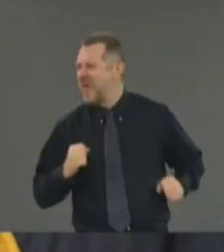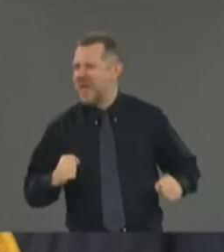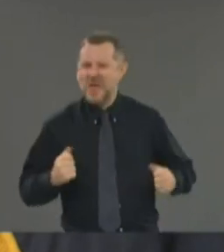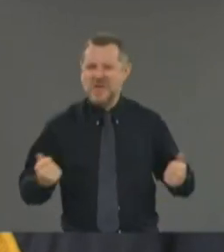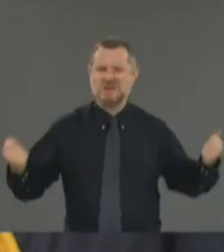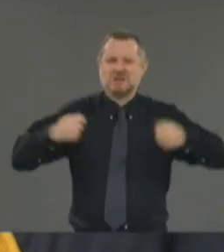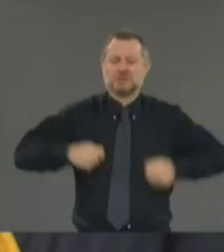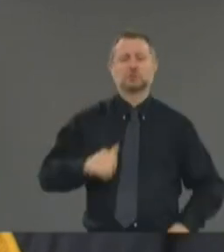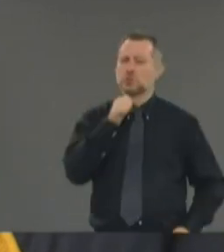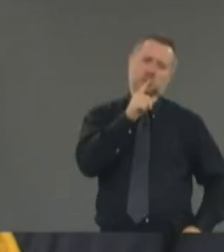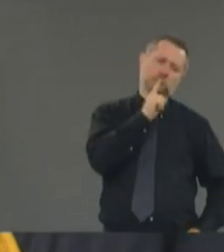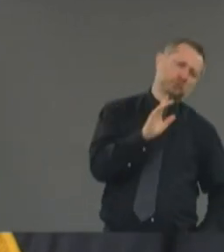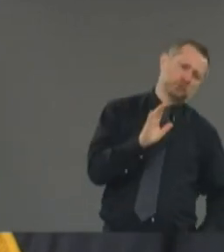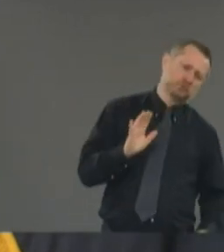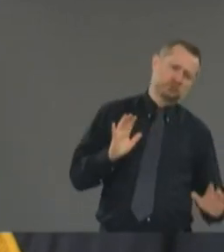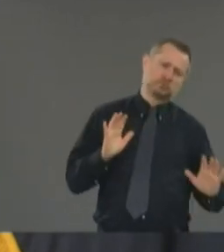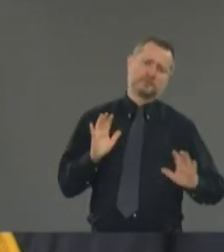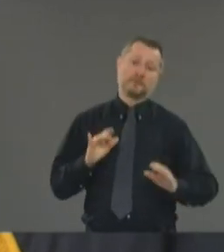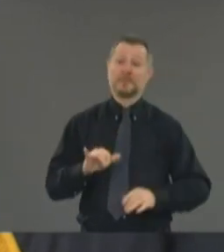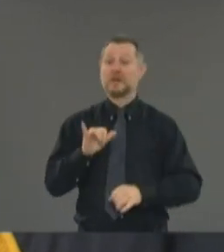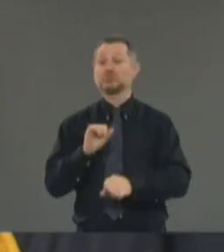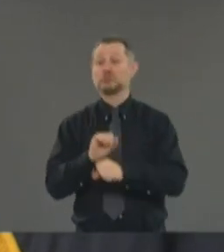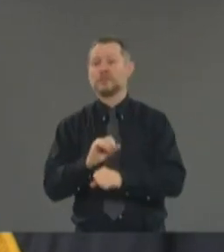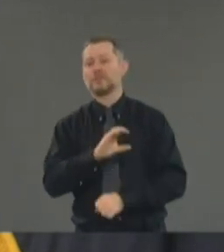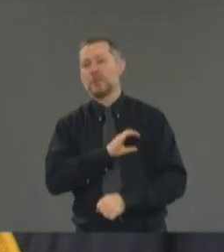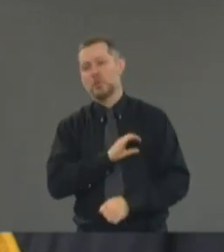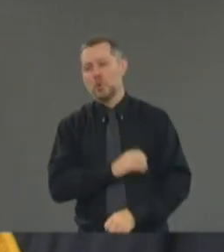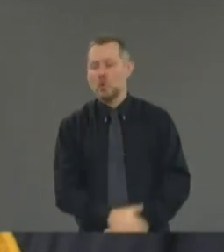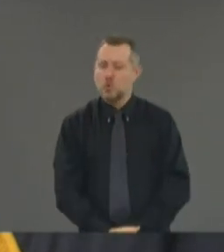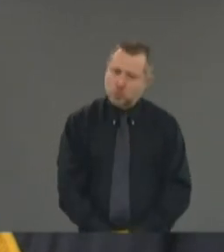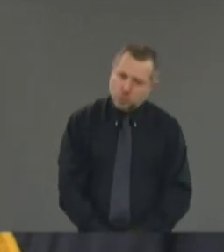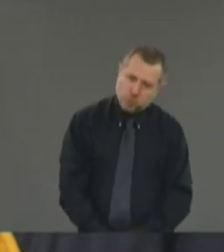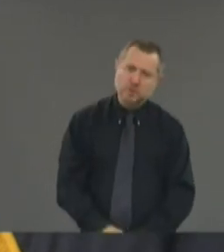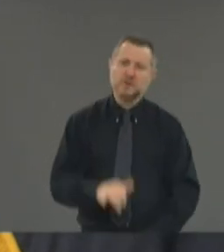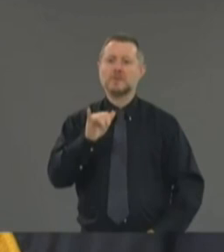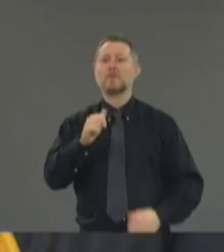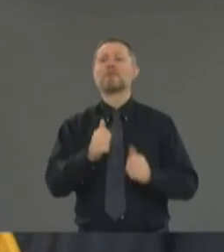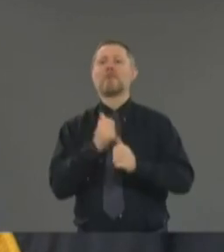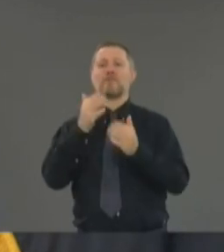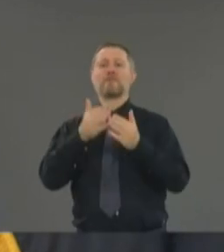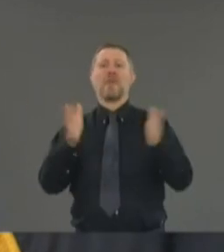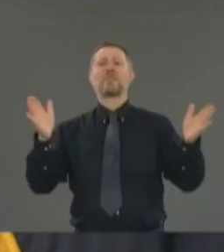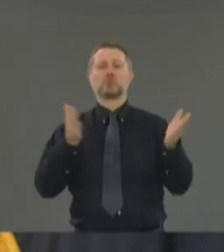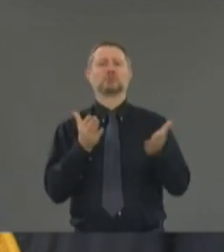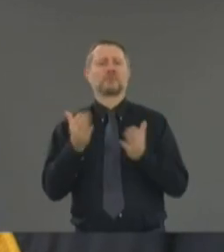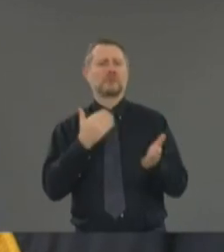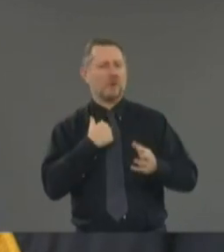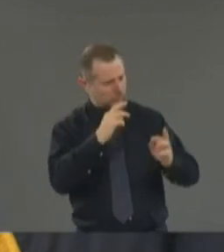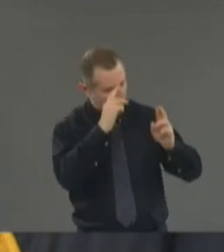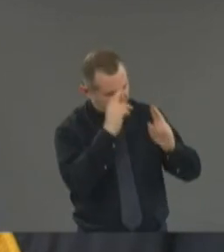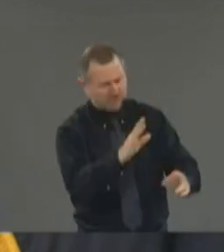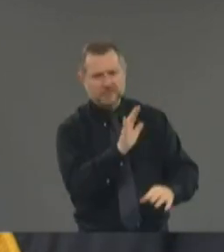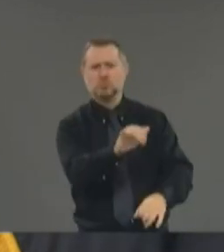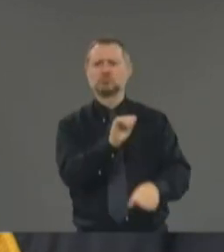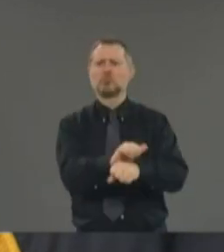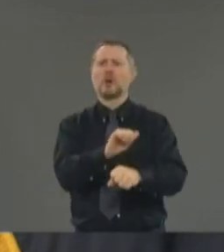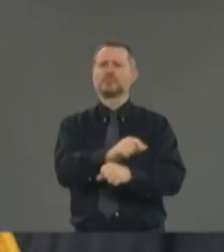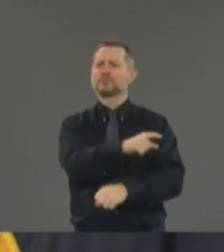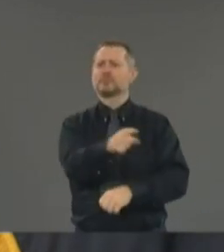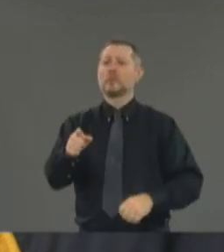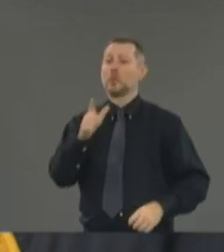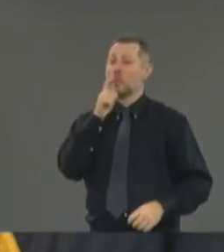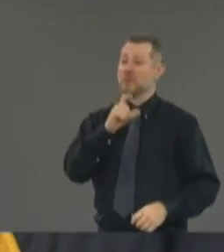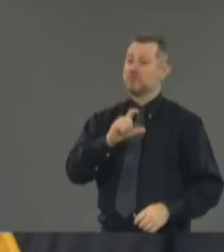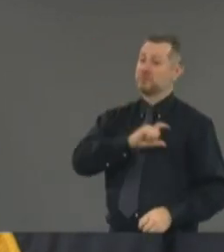be a police officer is truly public service, and I have total respect for the occupation, and I have total respect for the people who do it. You